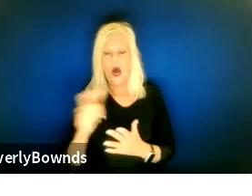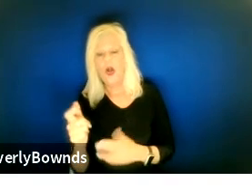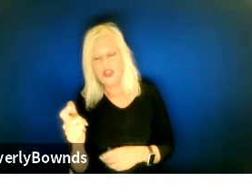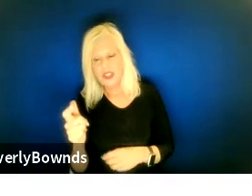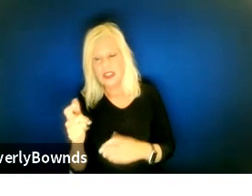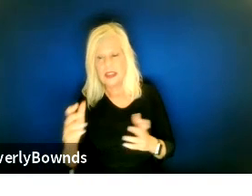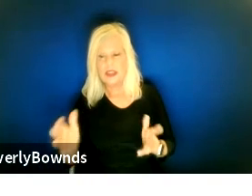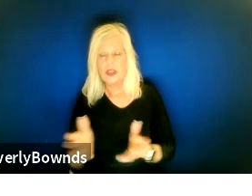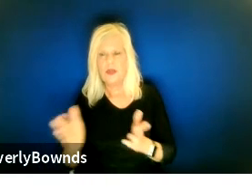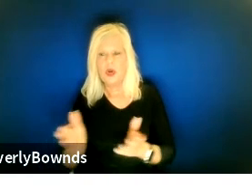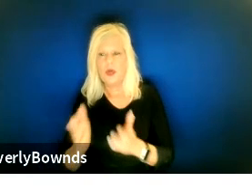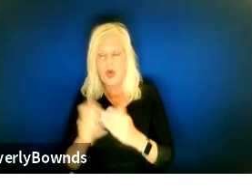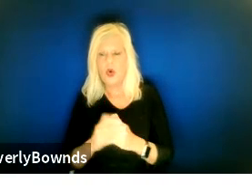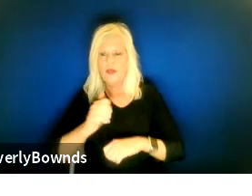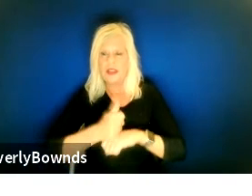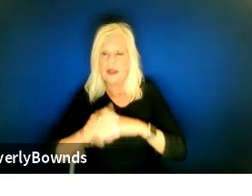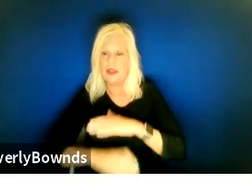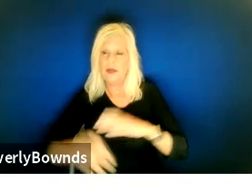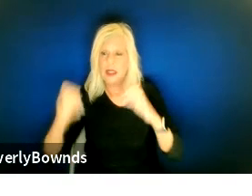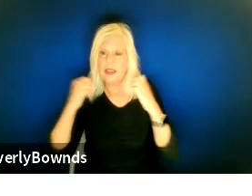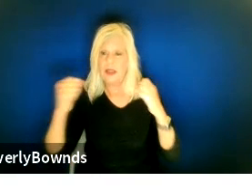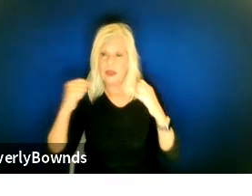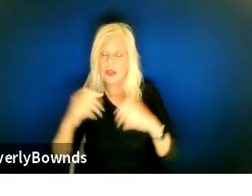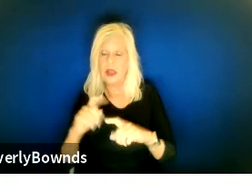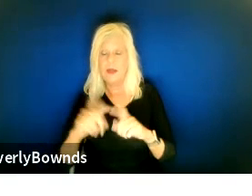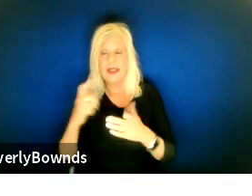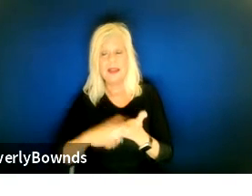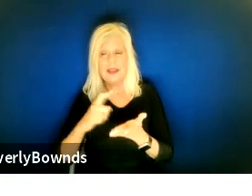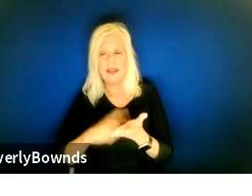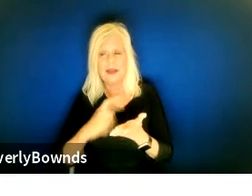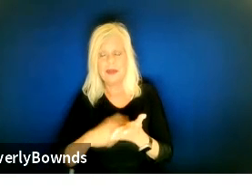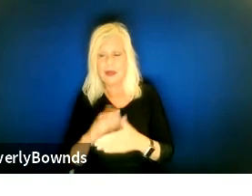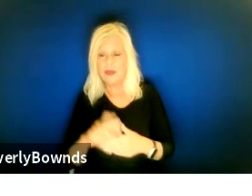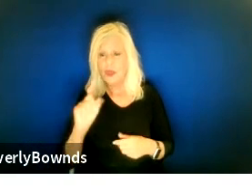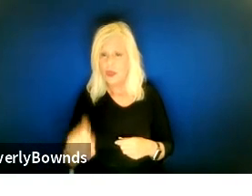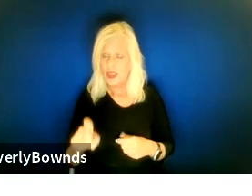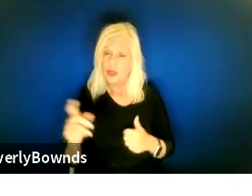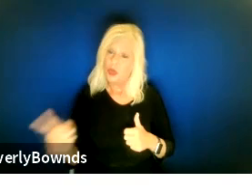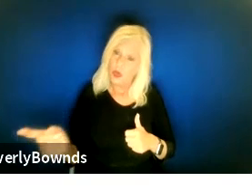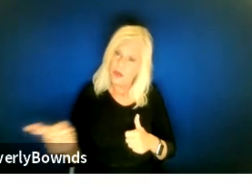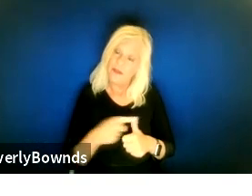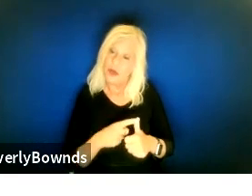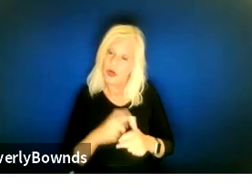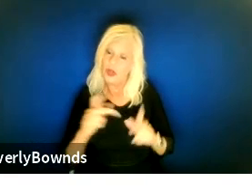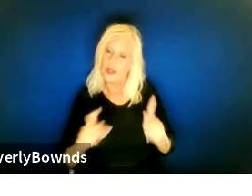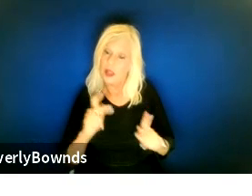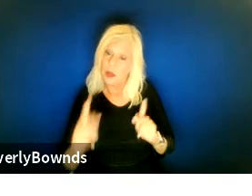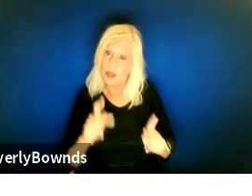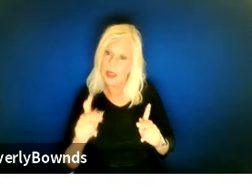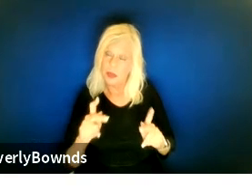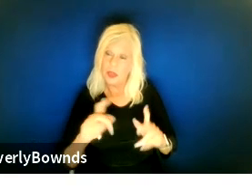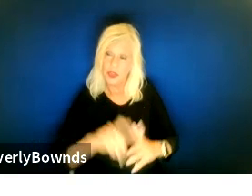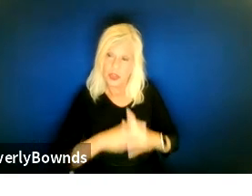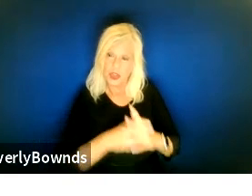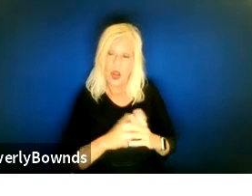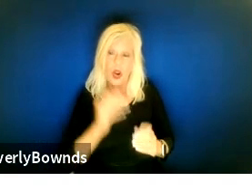promote community-based exercise, but sometimes you need to first get people engaged in home-based exercise